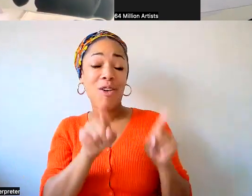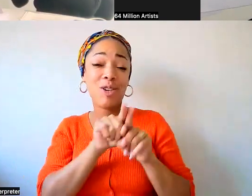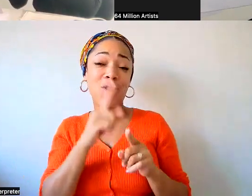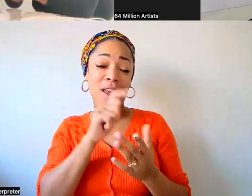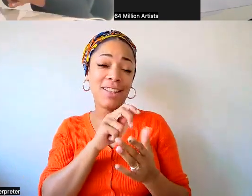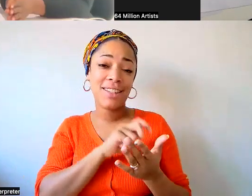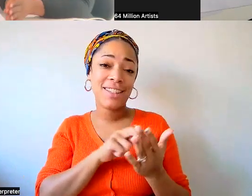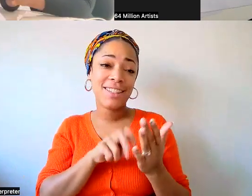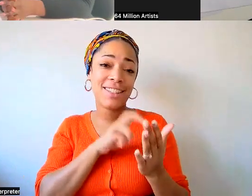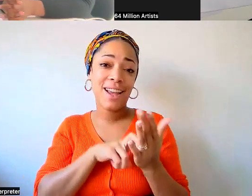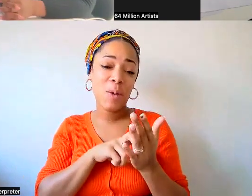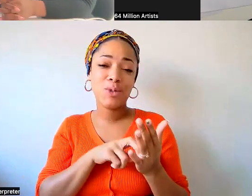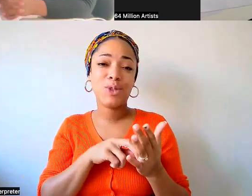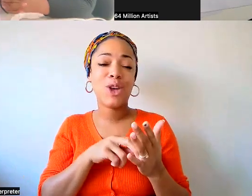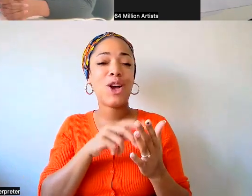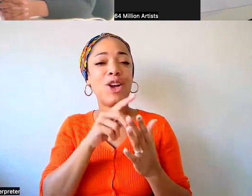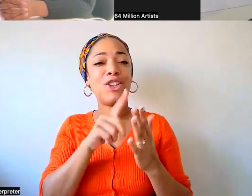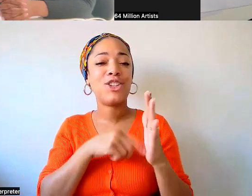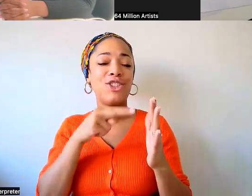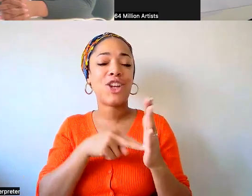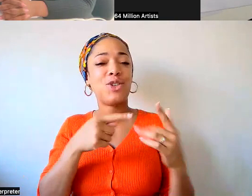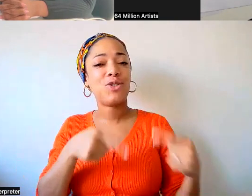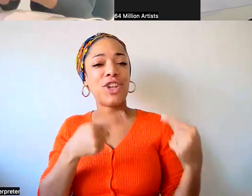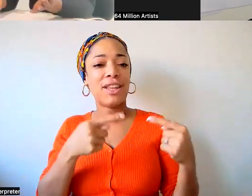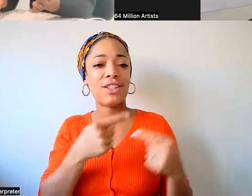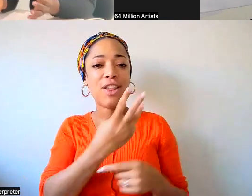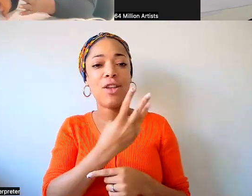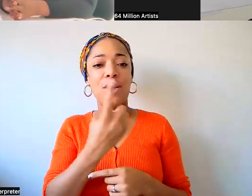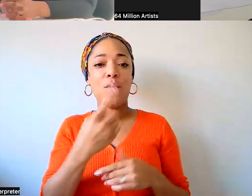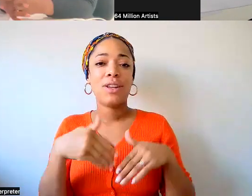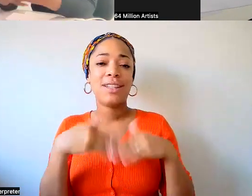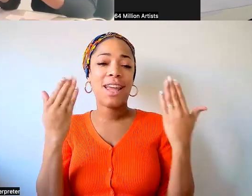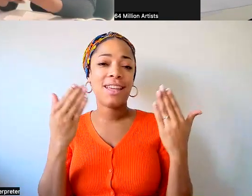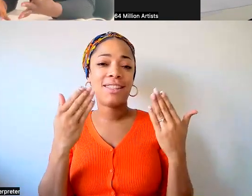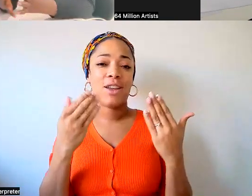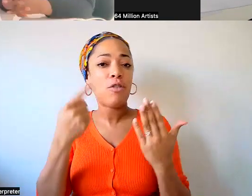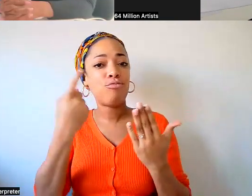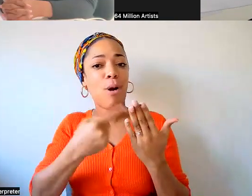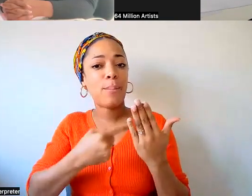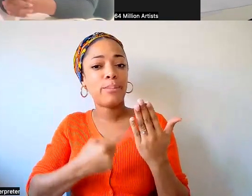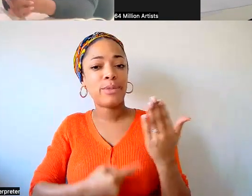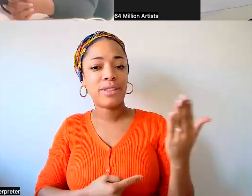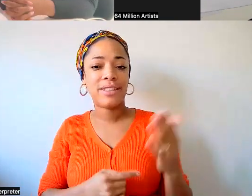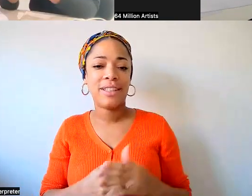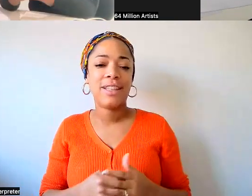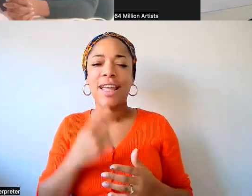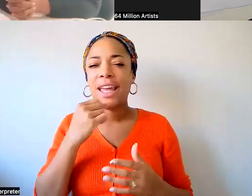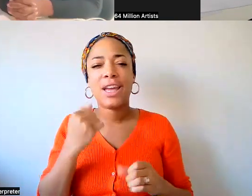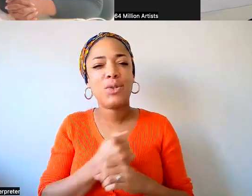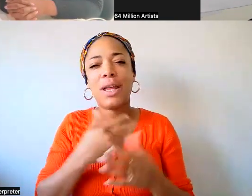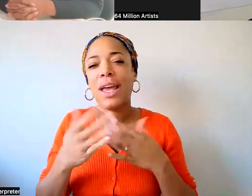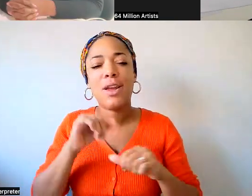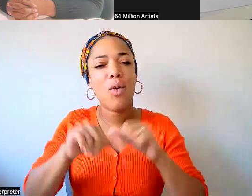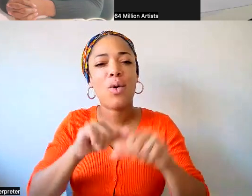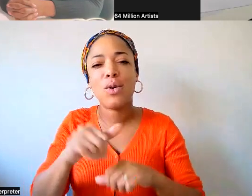which has 31 days of creative prompts. Just 31 days. I'm already 10 days in. You can do them in any order you like, but it's really about just enjoying